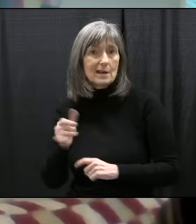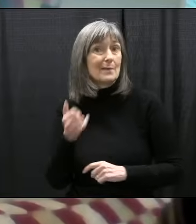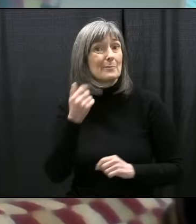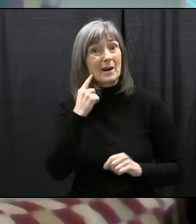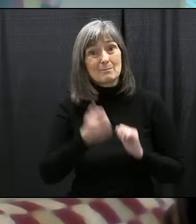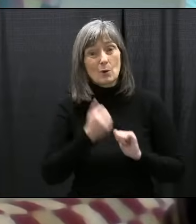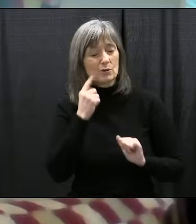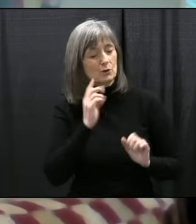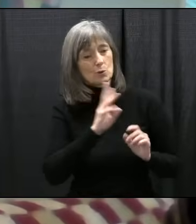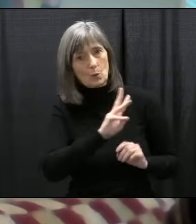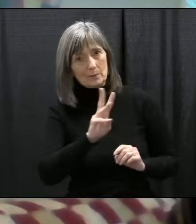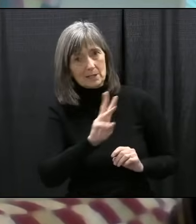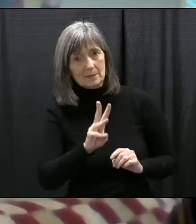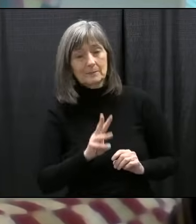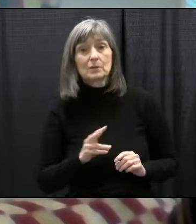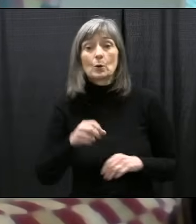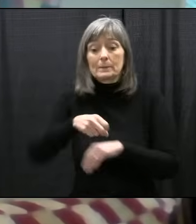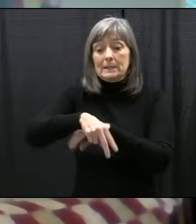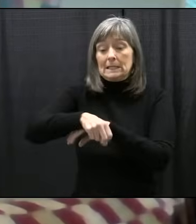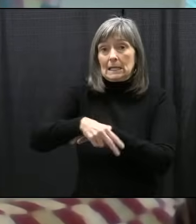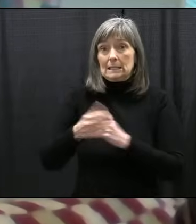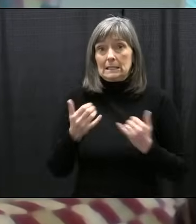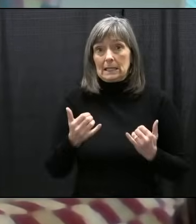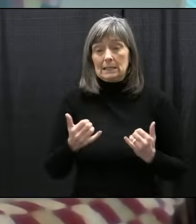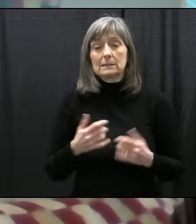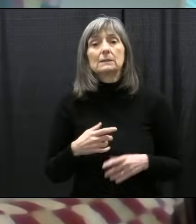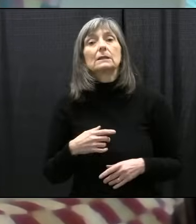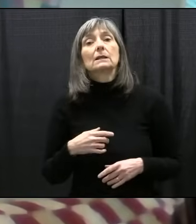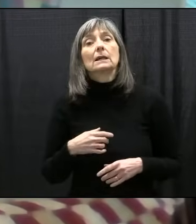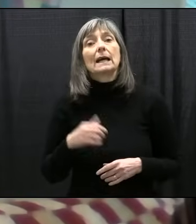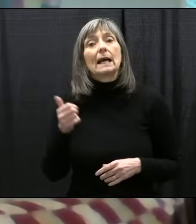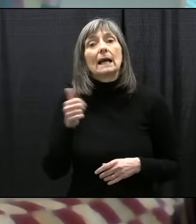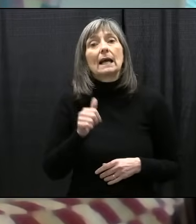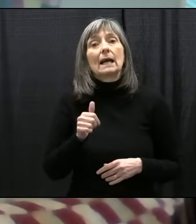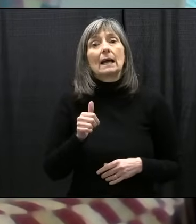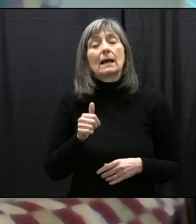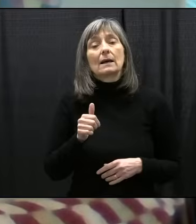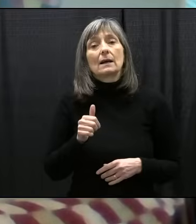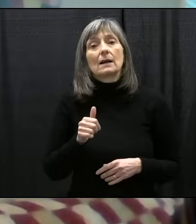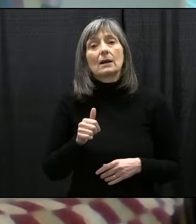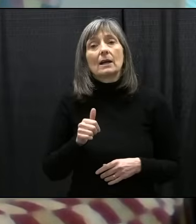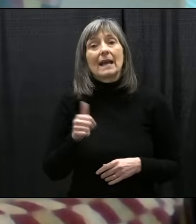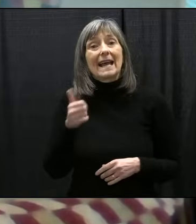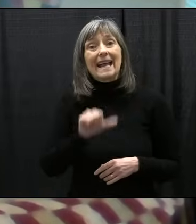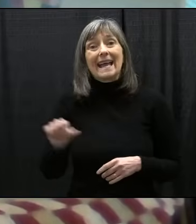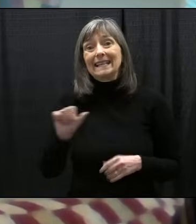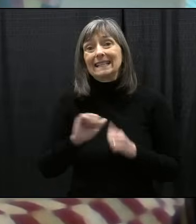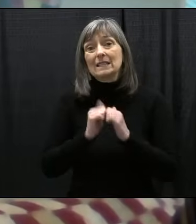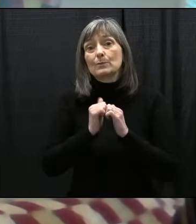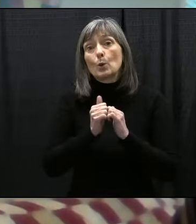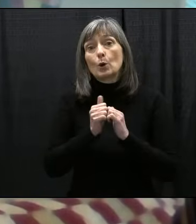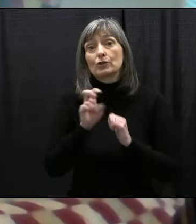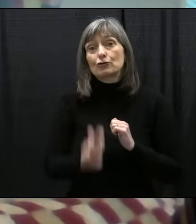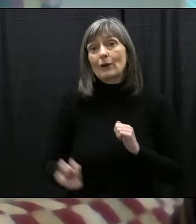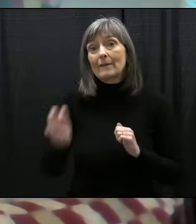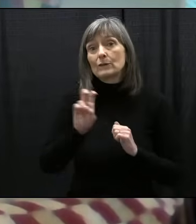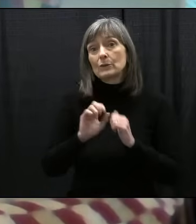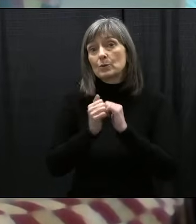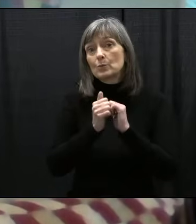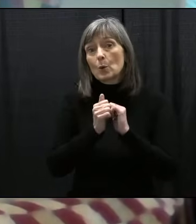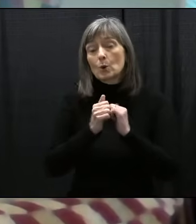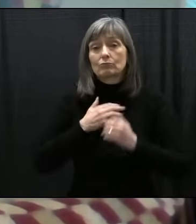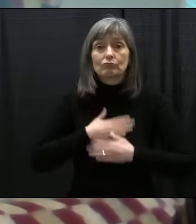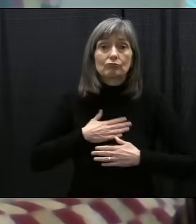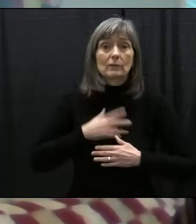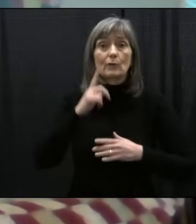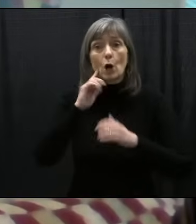Secondly, effective midnight tonight, out-of-region individual and group travel for amateur sport, art, and recreation activities,